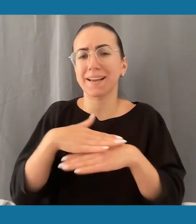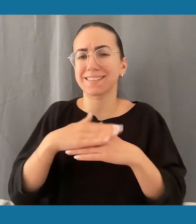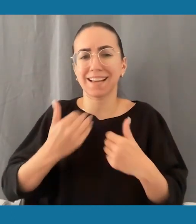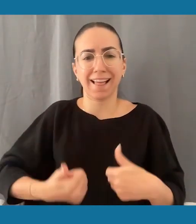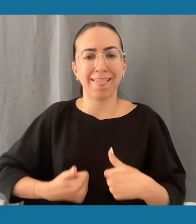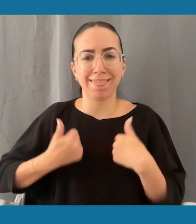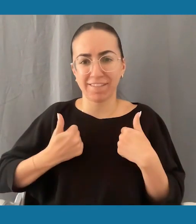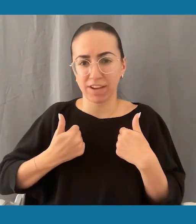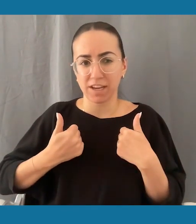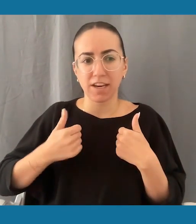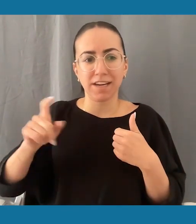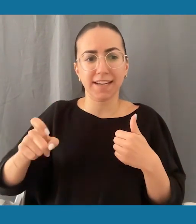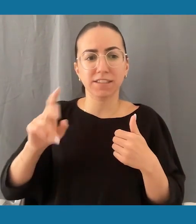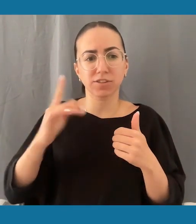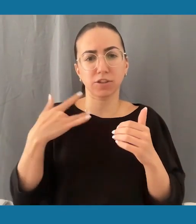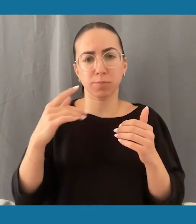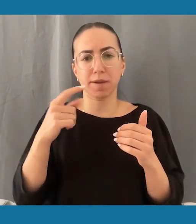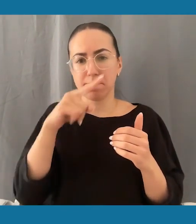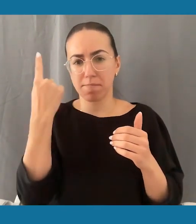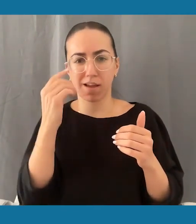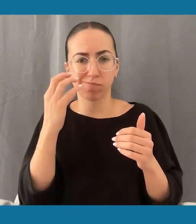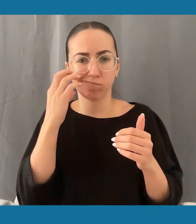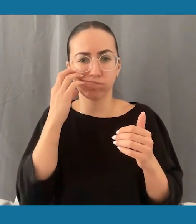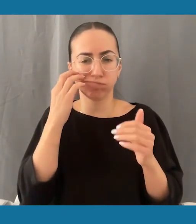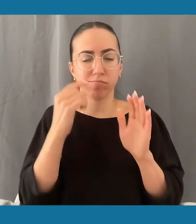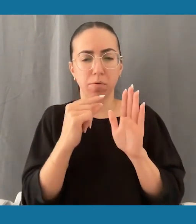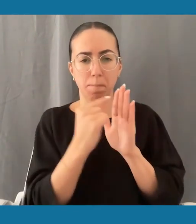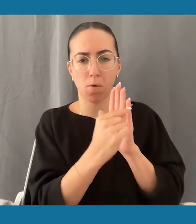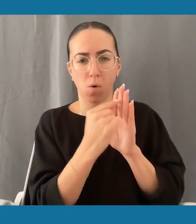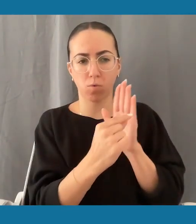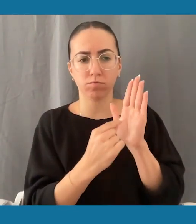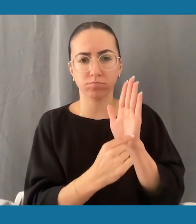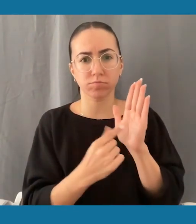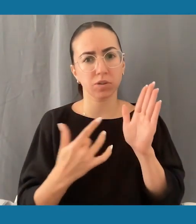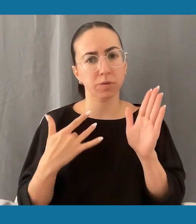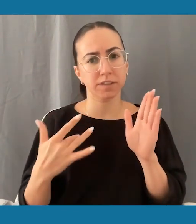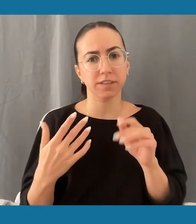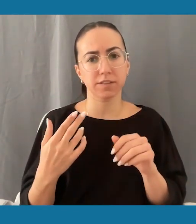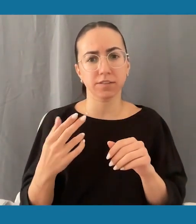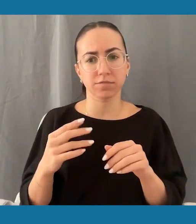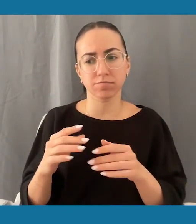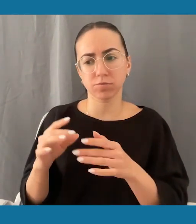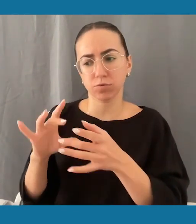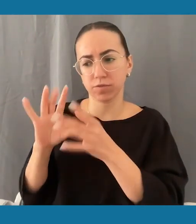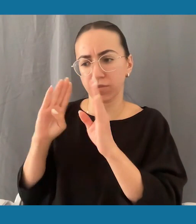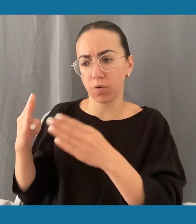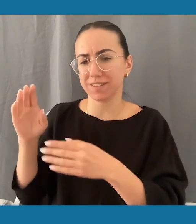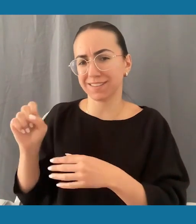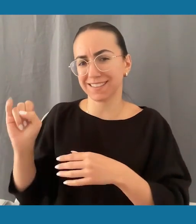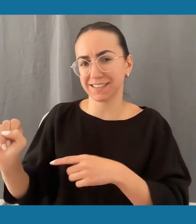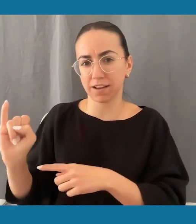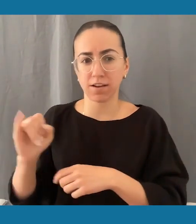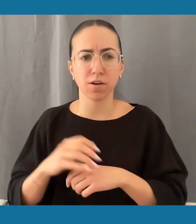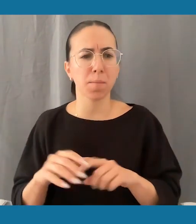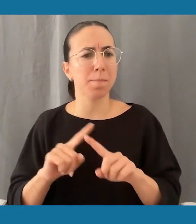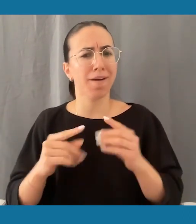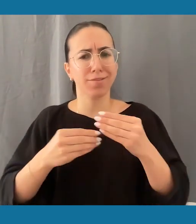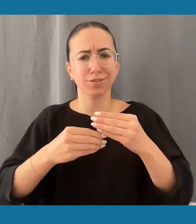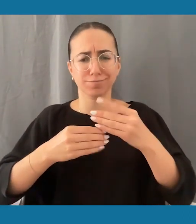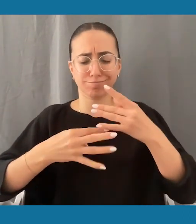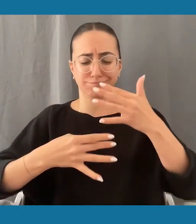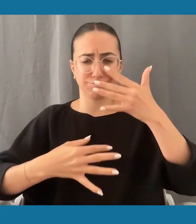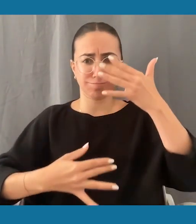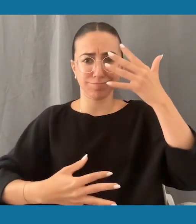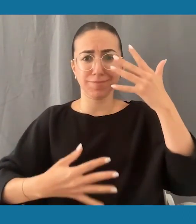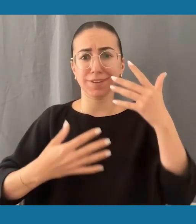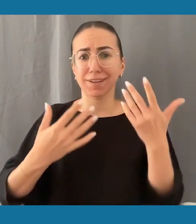typically implicated when we're talking about SSI benefits. But there are so many other expenses that are considered qualified